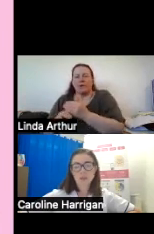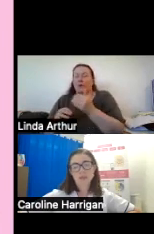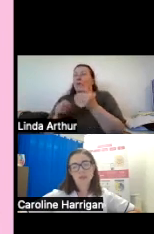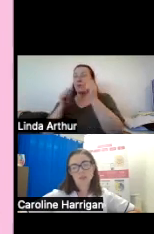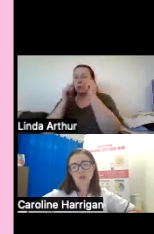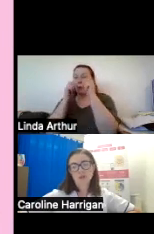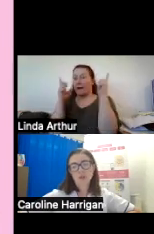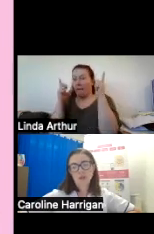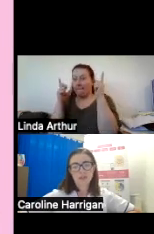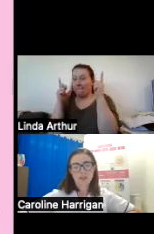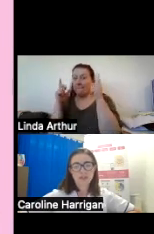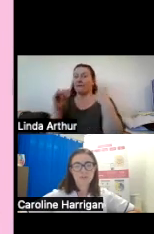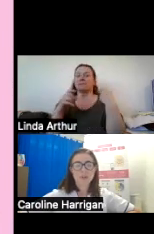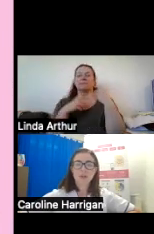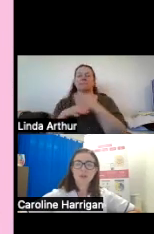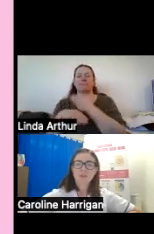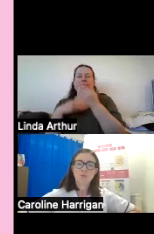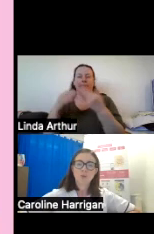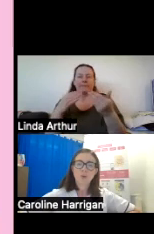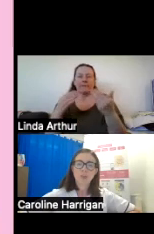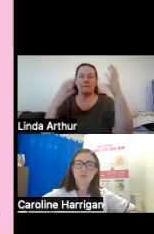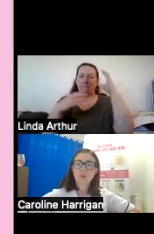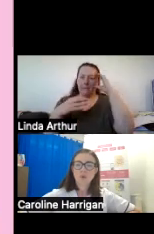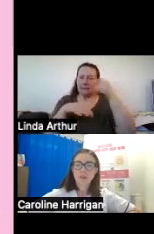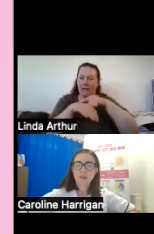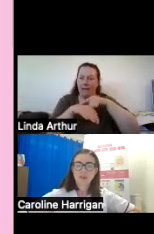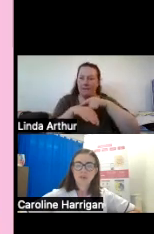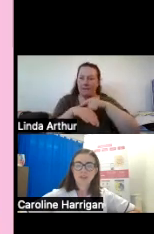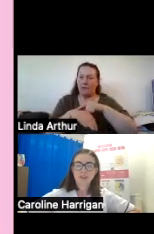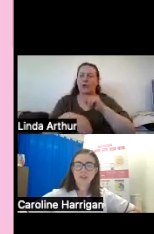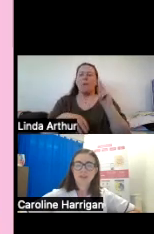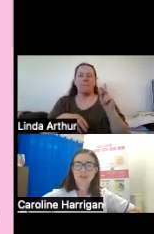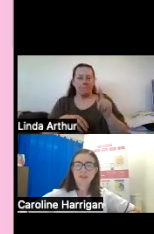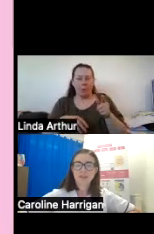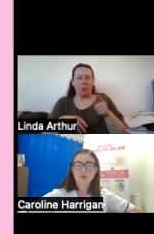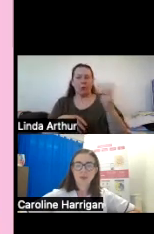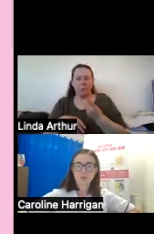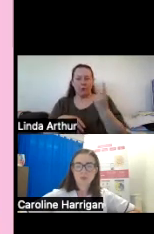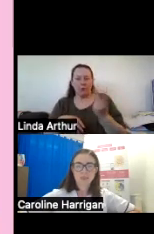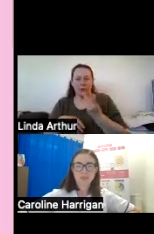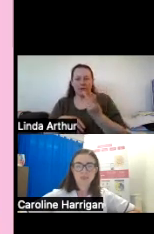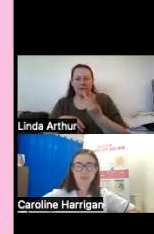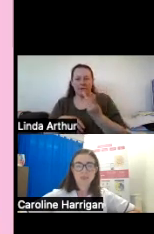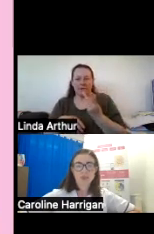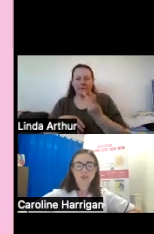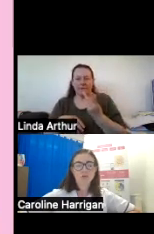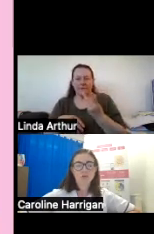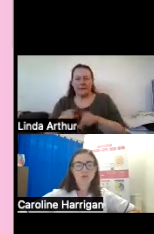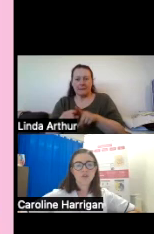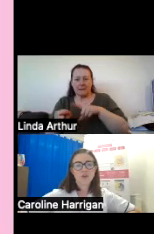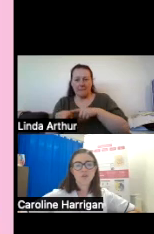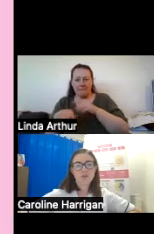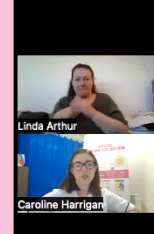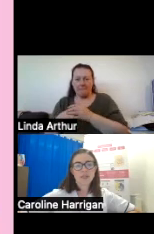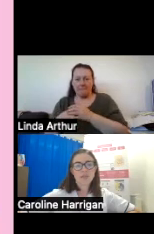morning until you go to bed at night time. So you need to do both of these exercises and at the one time. So